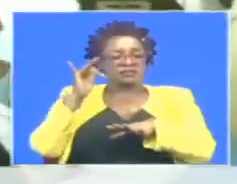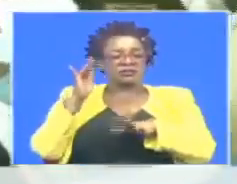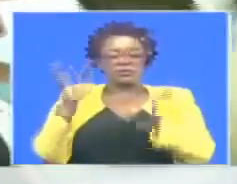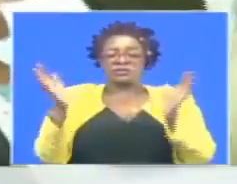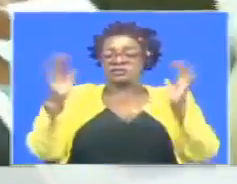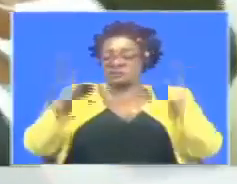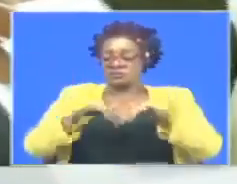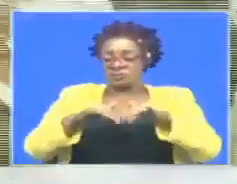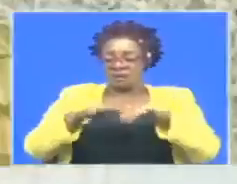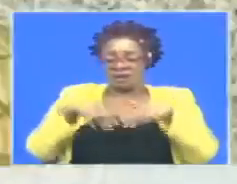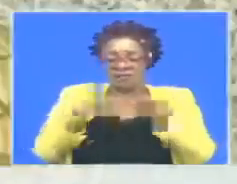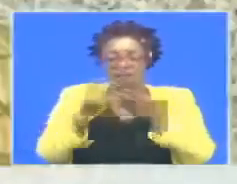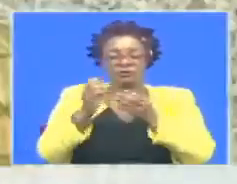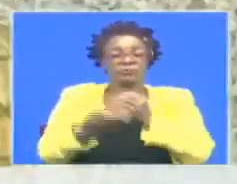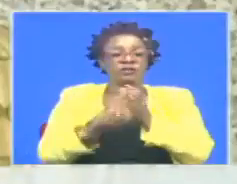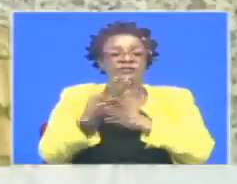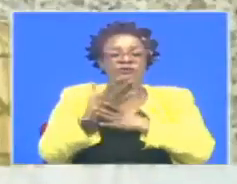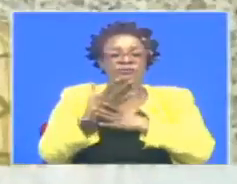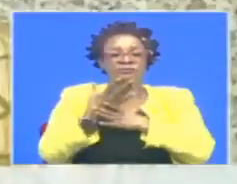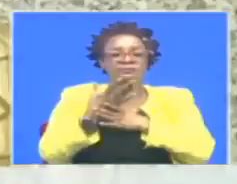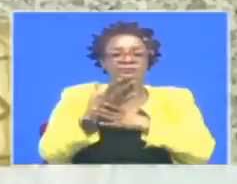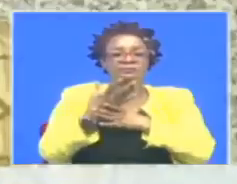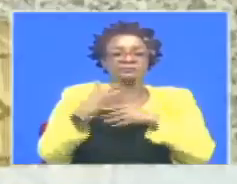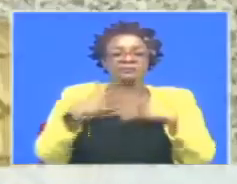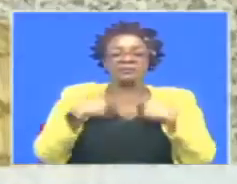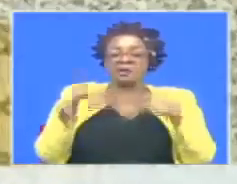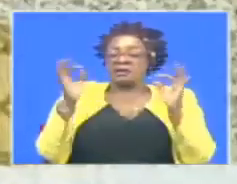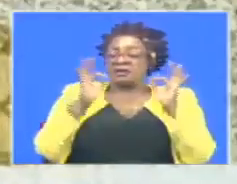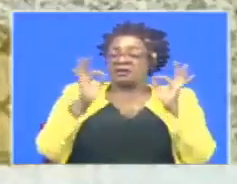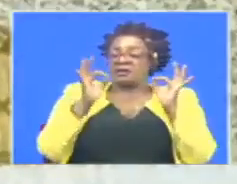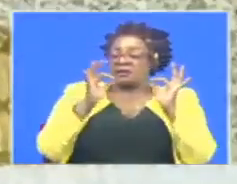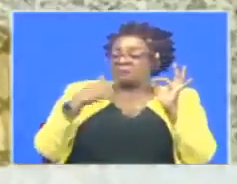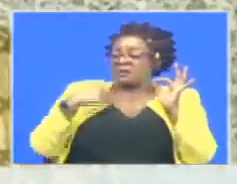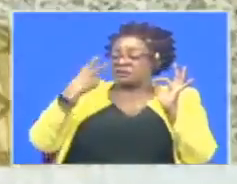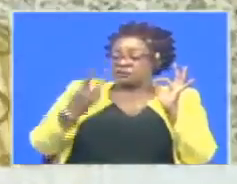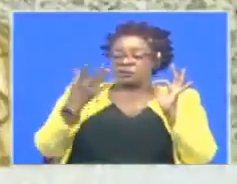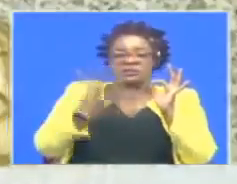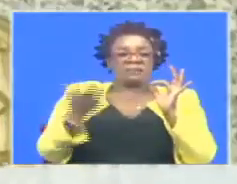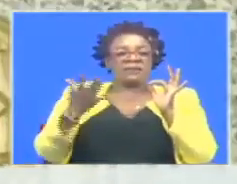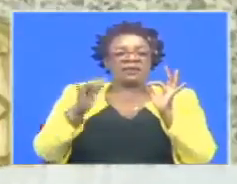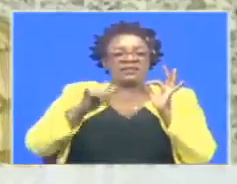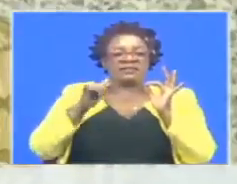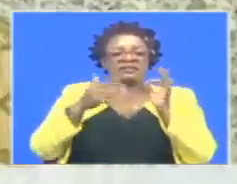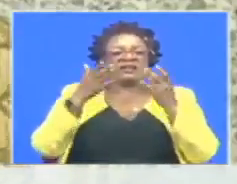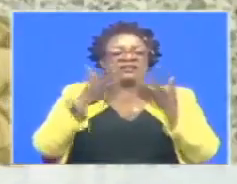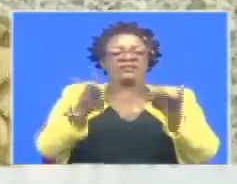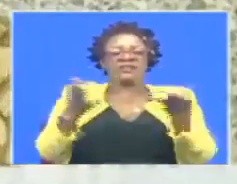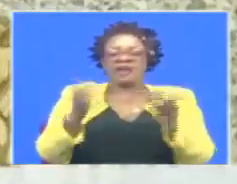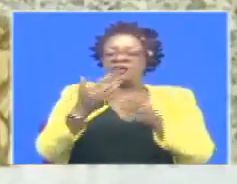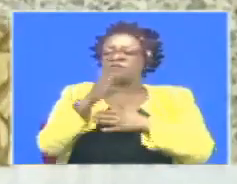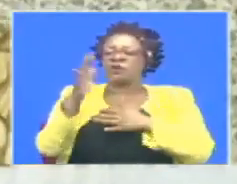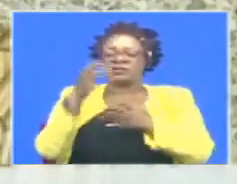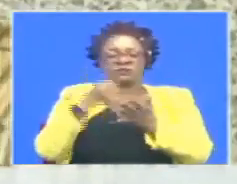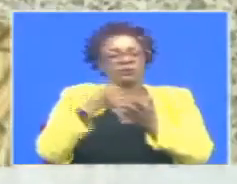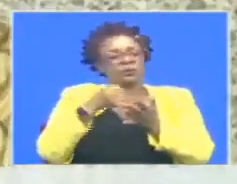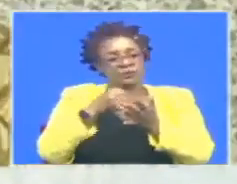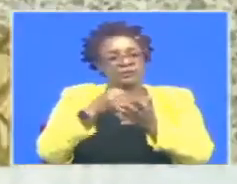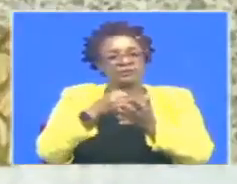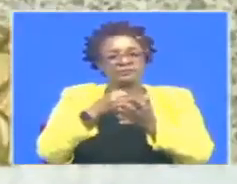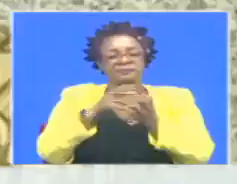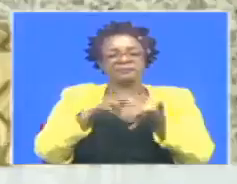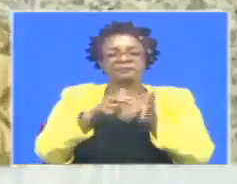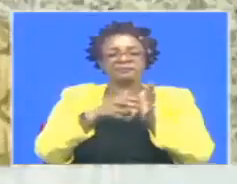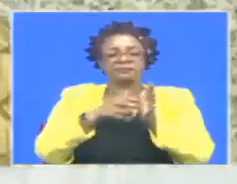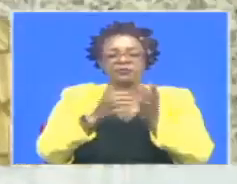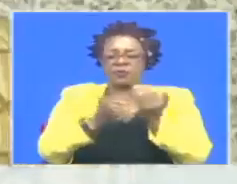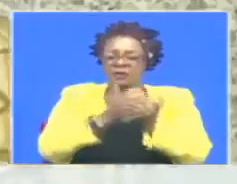silk production. Nimestaajabu, maana nimeliona ni kitu ambalo linapatikana hata mle msituni. Hivyo kulichunga